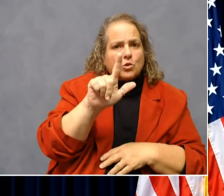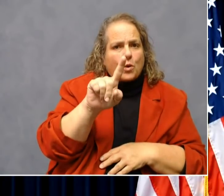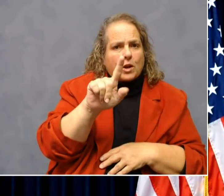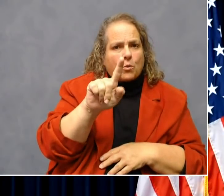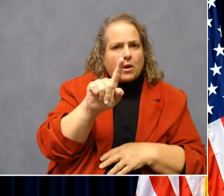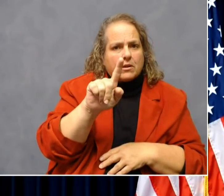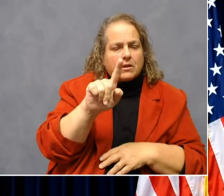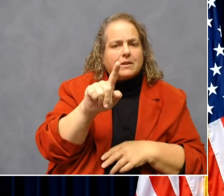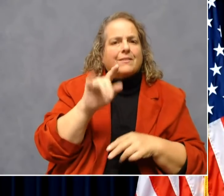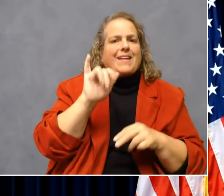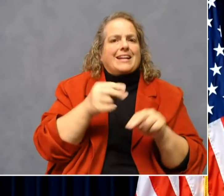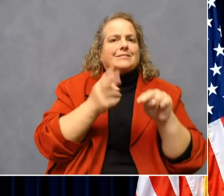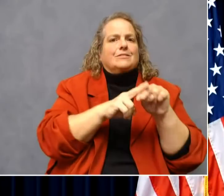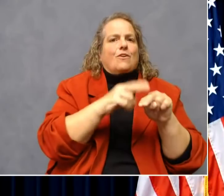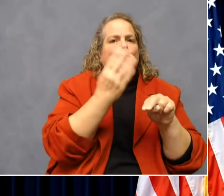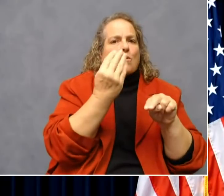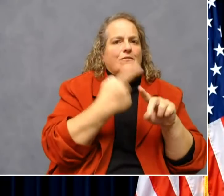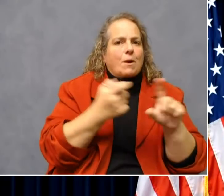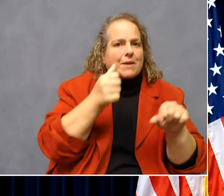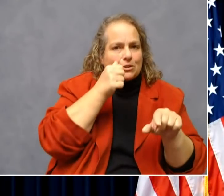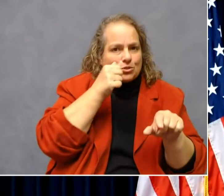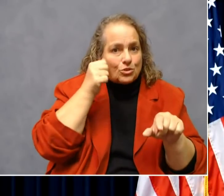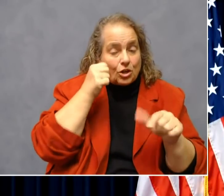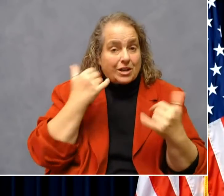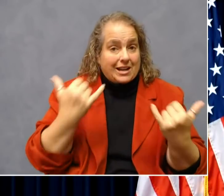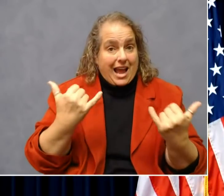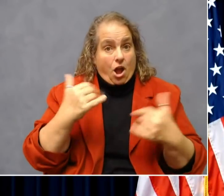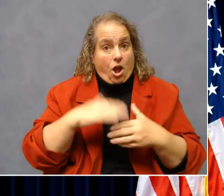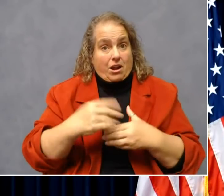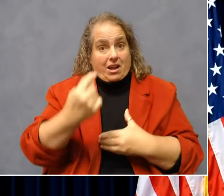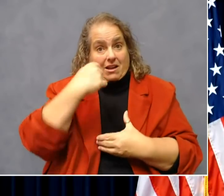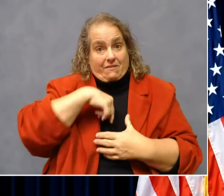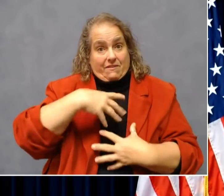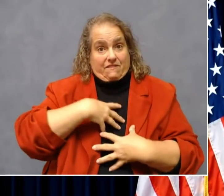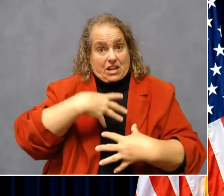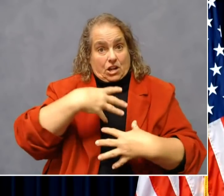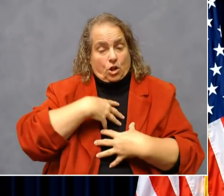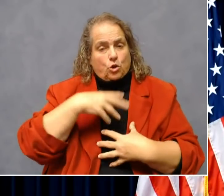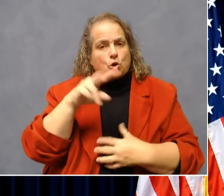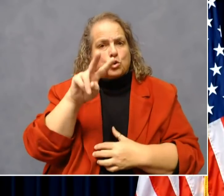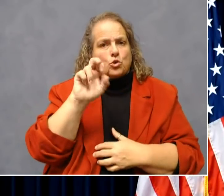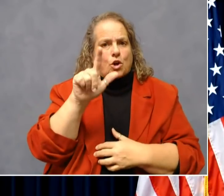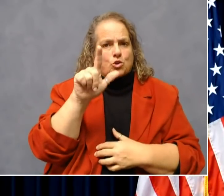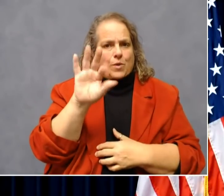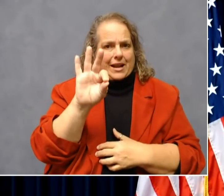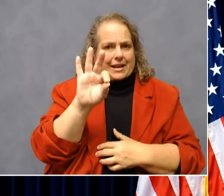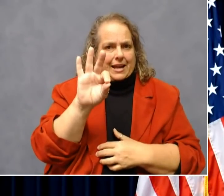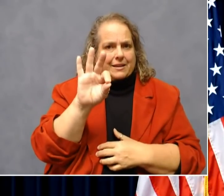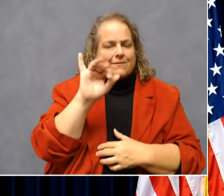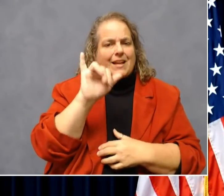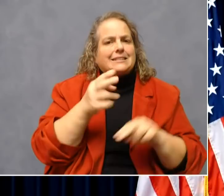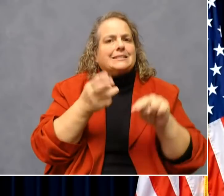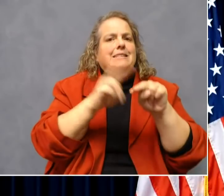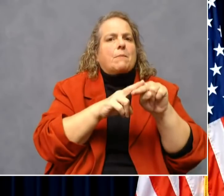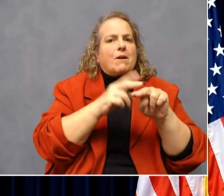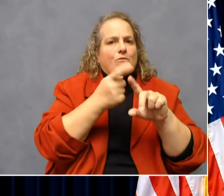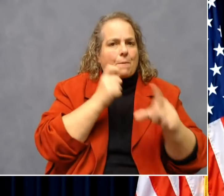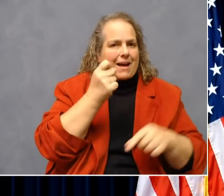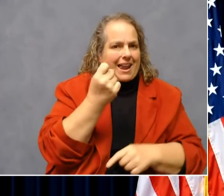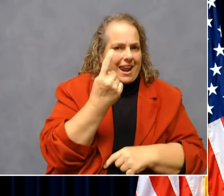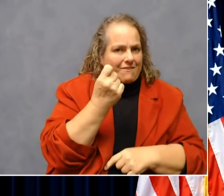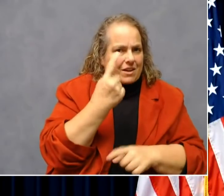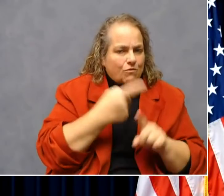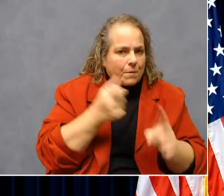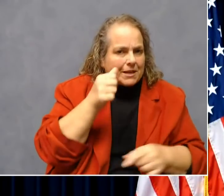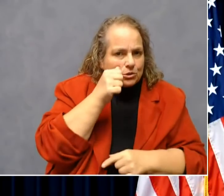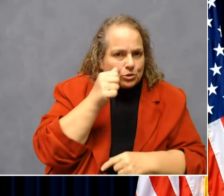from yesterday. Currently on a ventilator, 229. That's up 11 from yesterday.